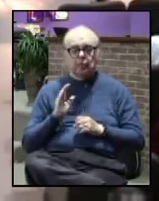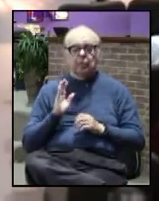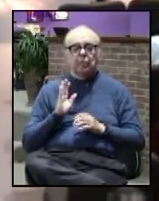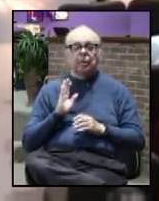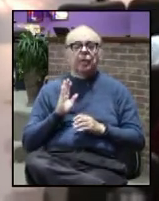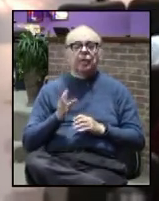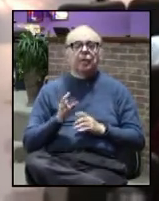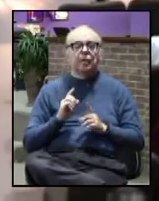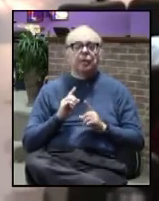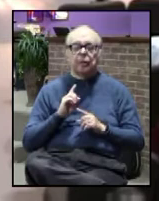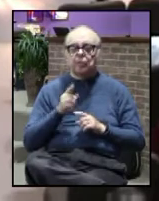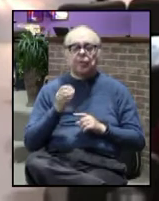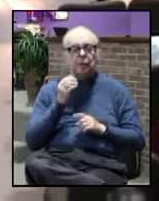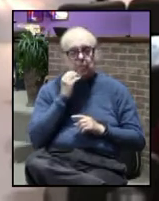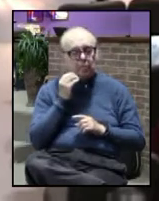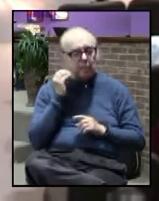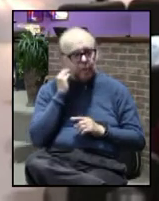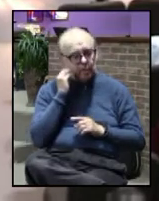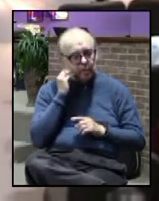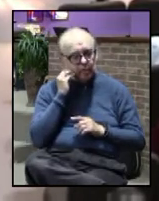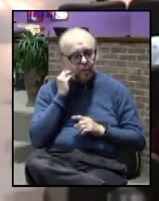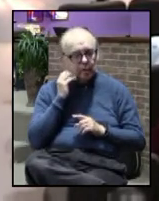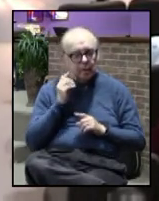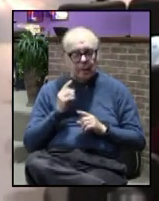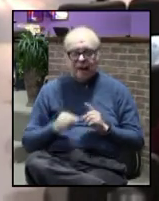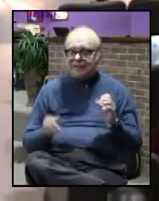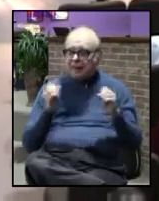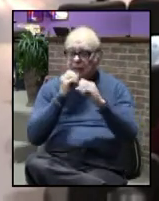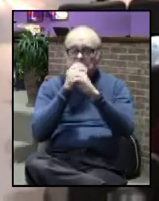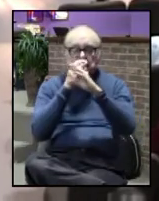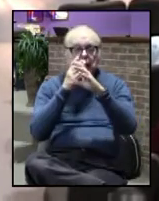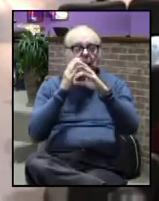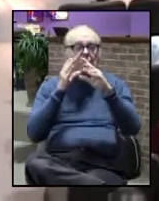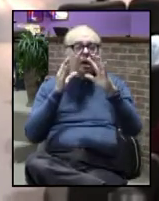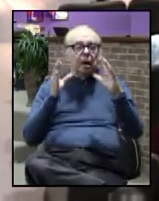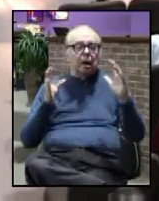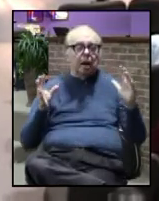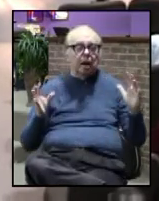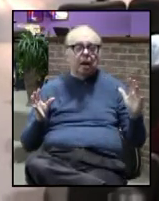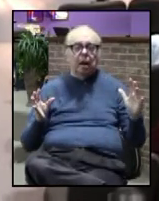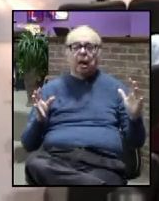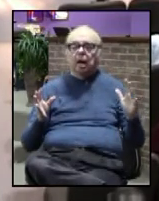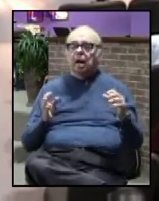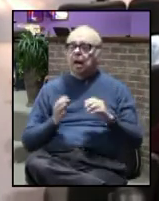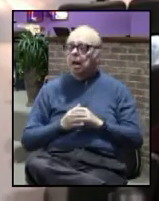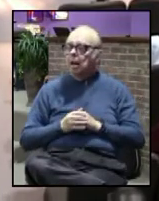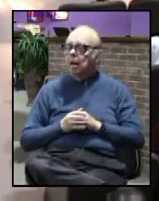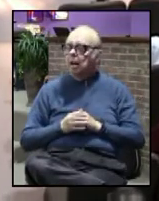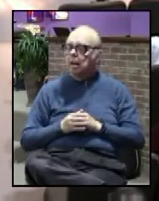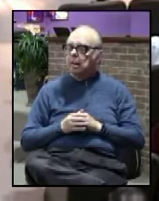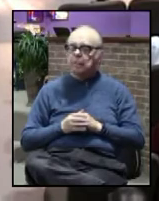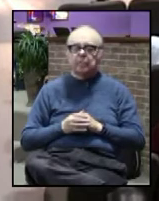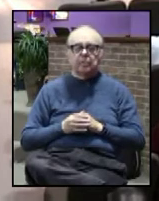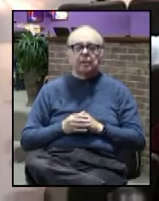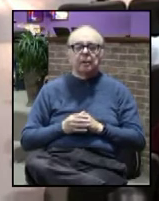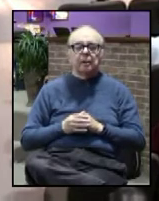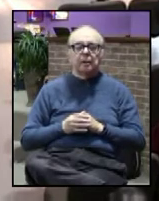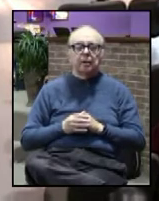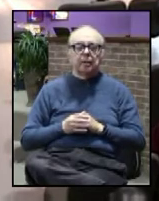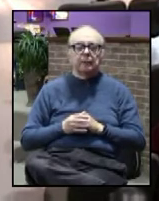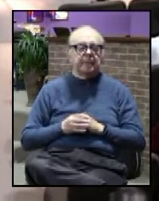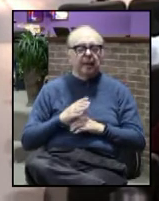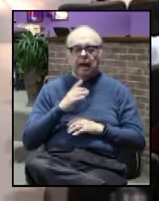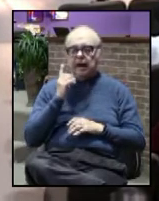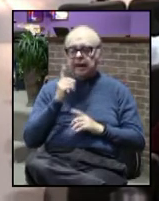home. And I can't even imagine, as he sang the song, I can only imagine what it's going to be